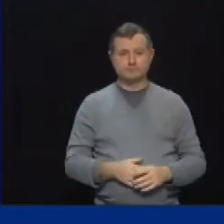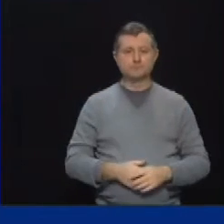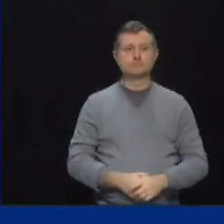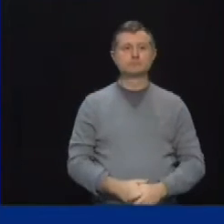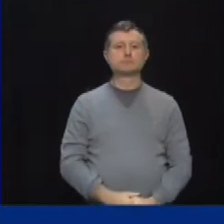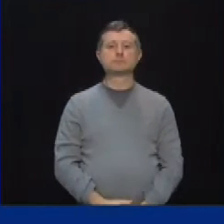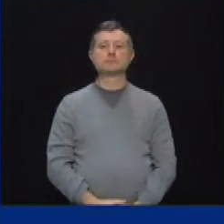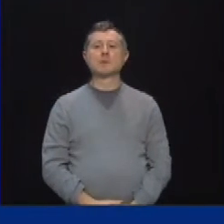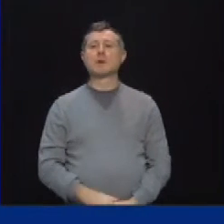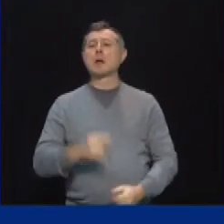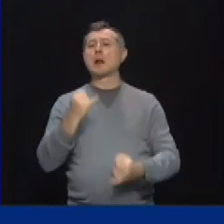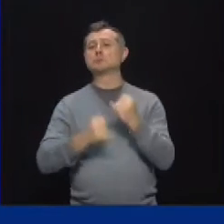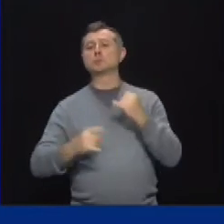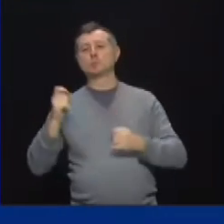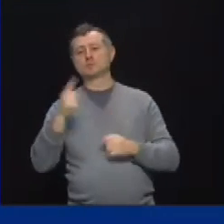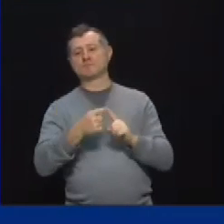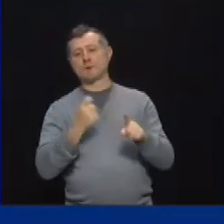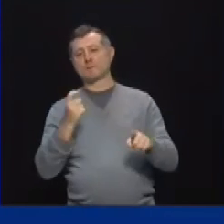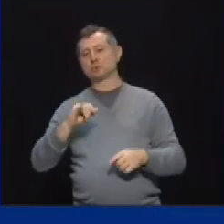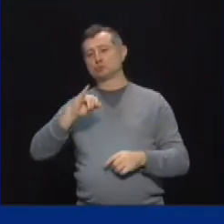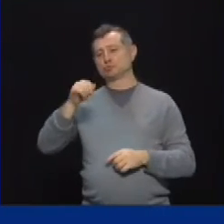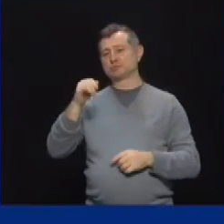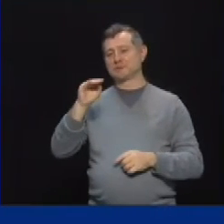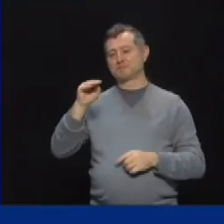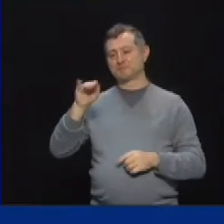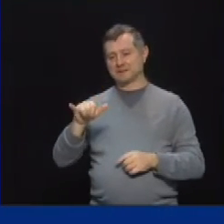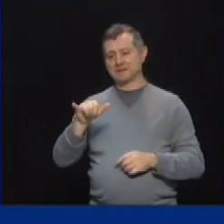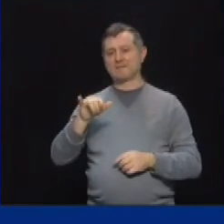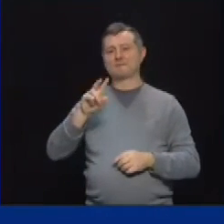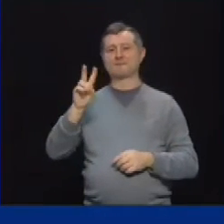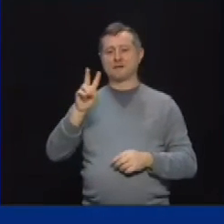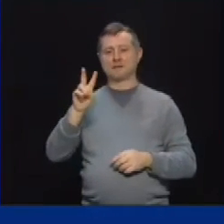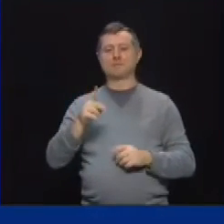last question comes from Jimmy Vilkind of the Wall Street Journal. I'll get you that.